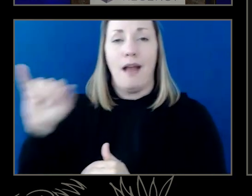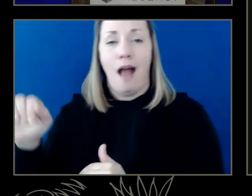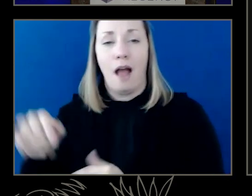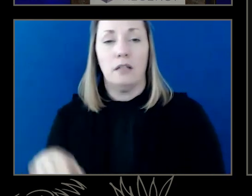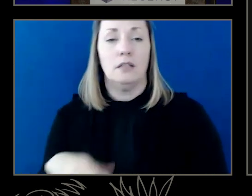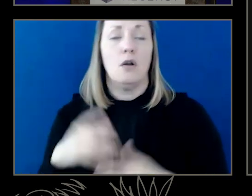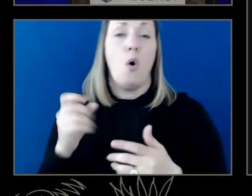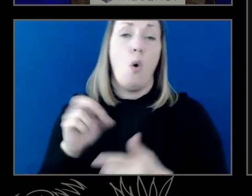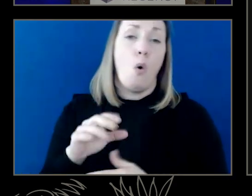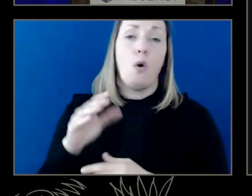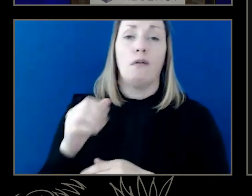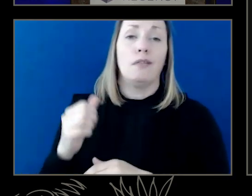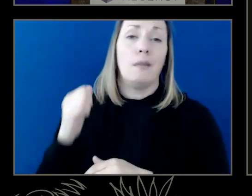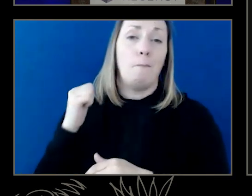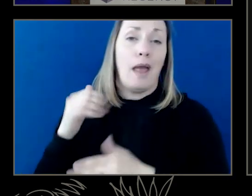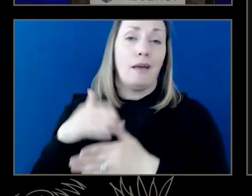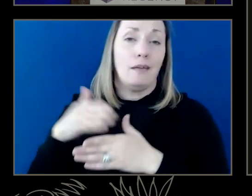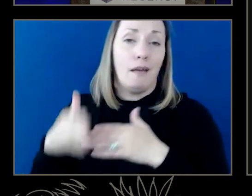all?